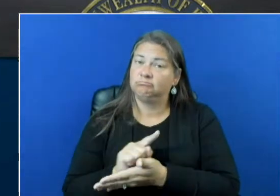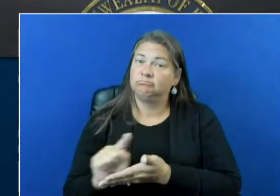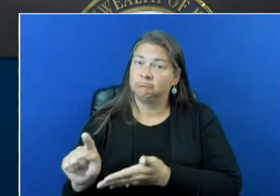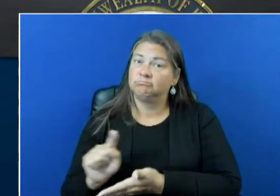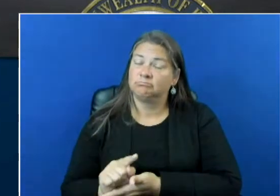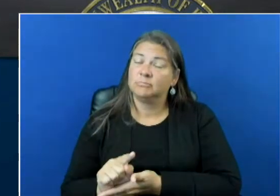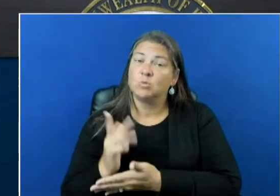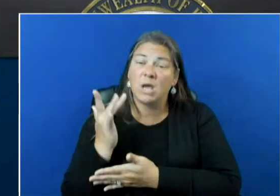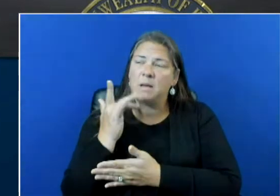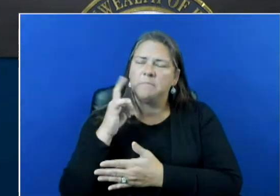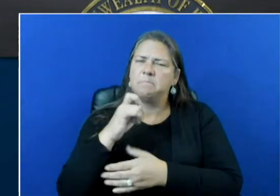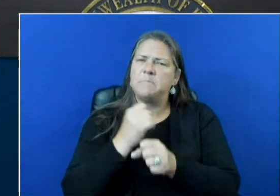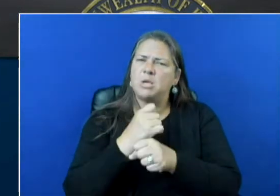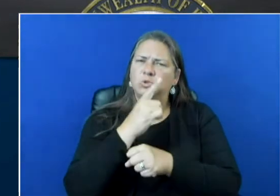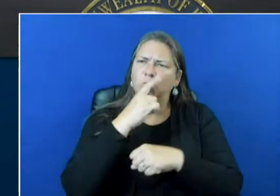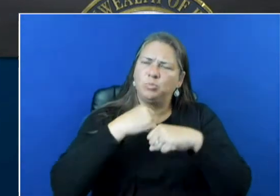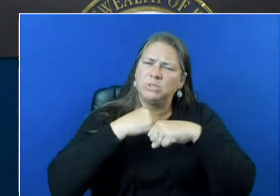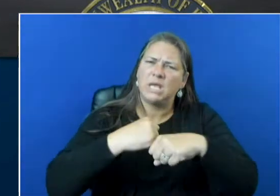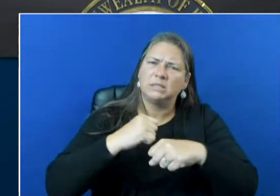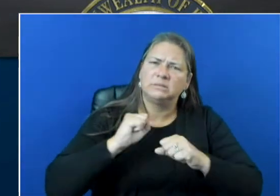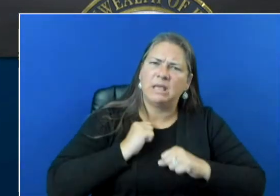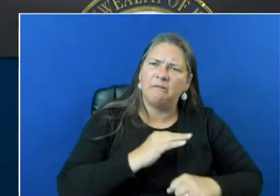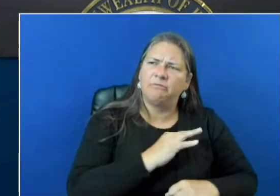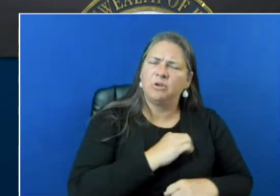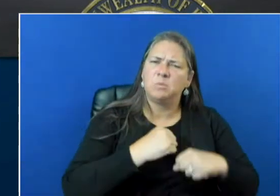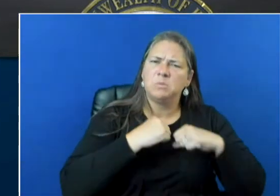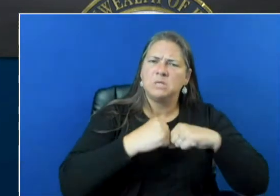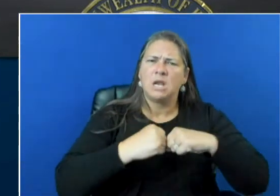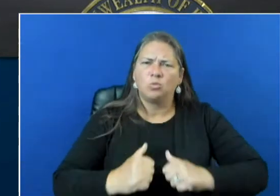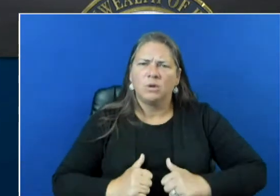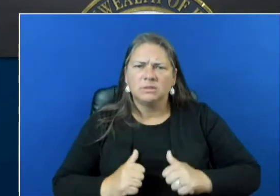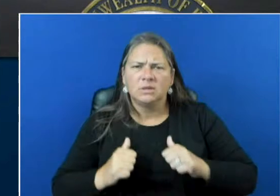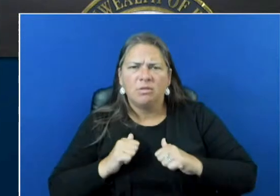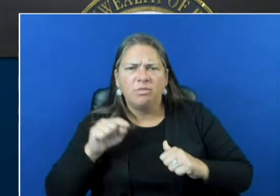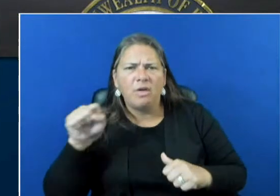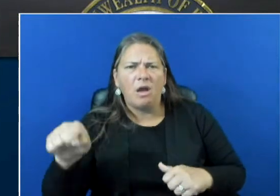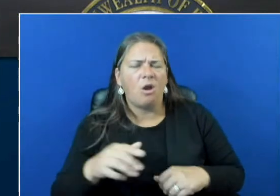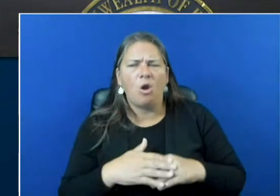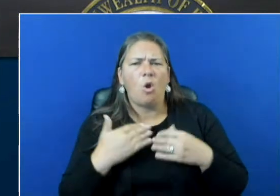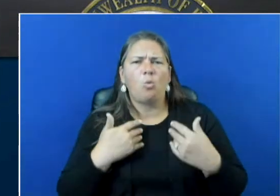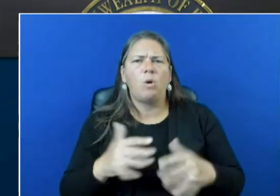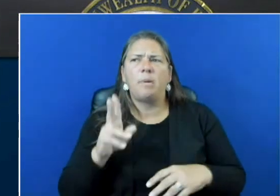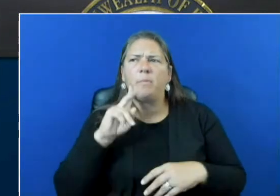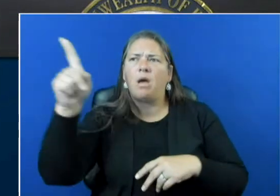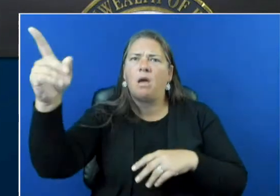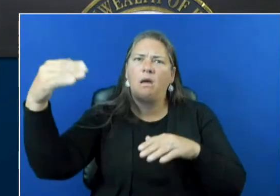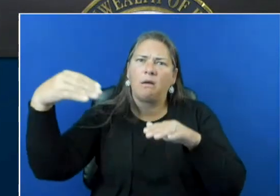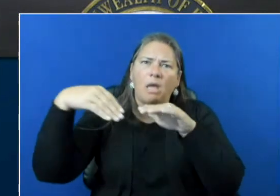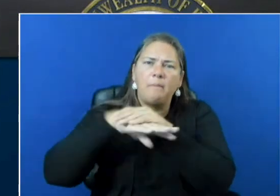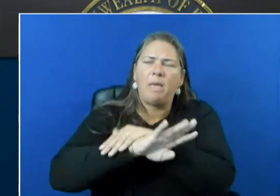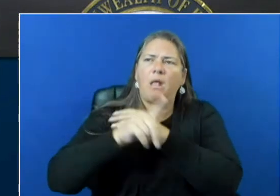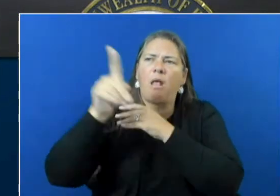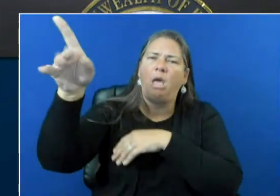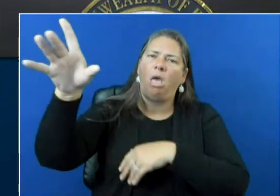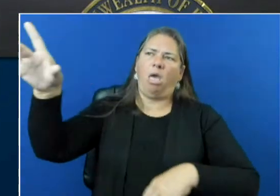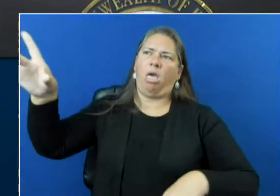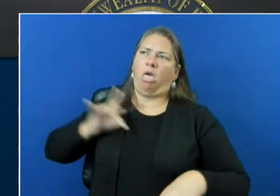both other staff and residents, to make sure that we are not bringing in more of the COVID variant than we